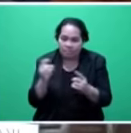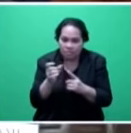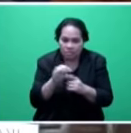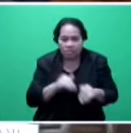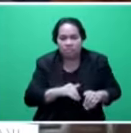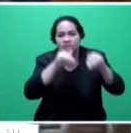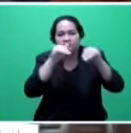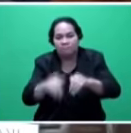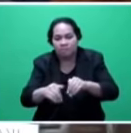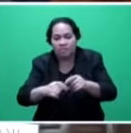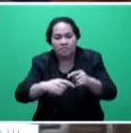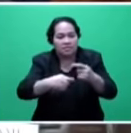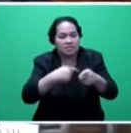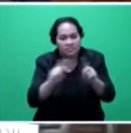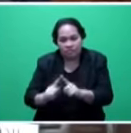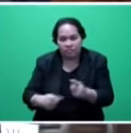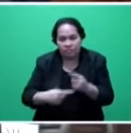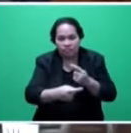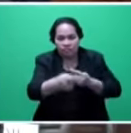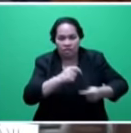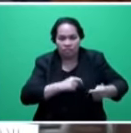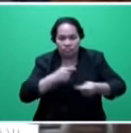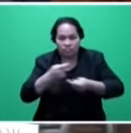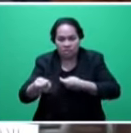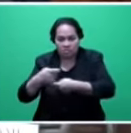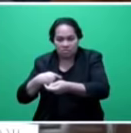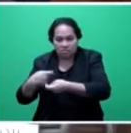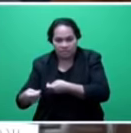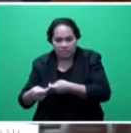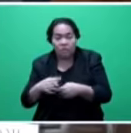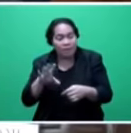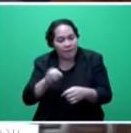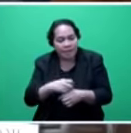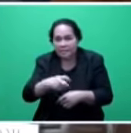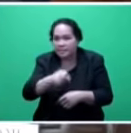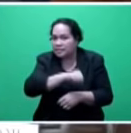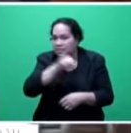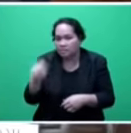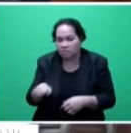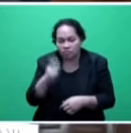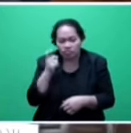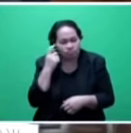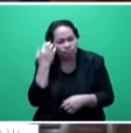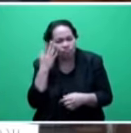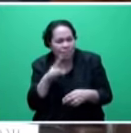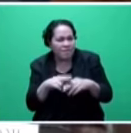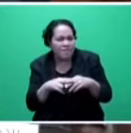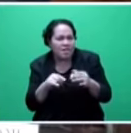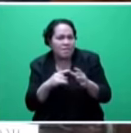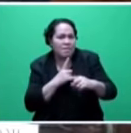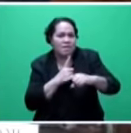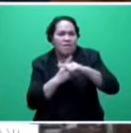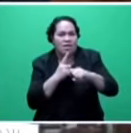of various trading blocs. It is time to seriously consider joining the PACER Plus arrangement